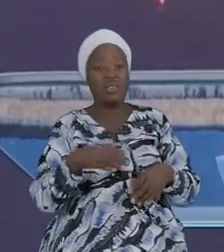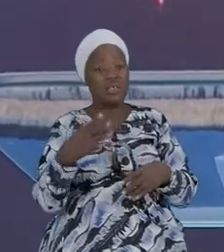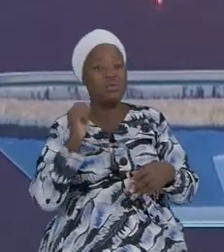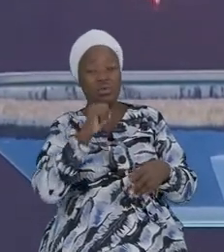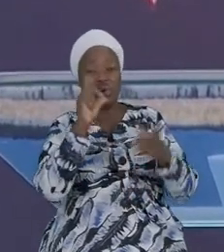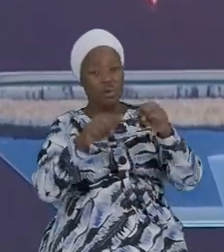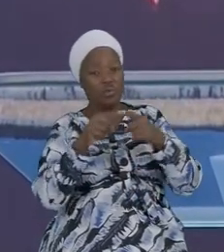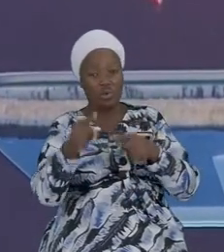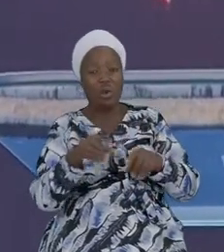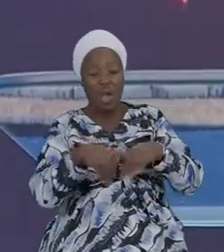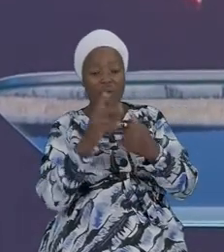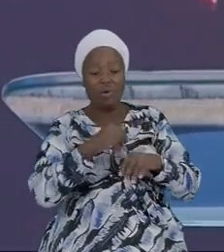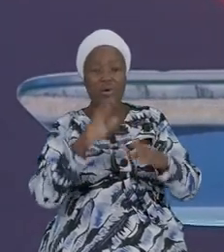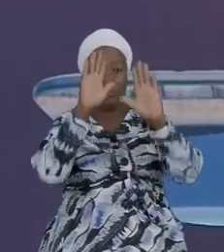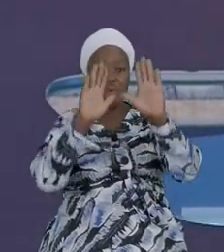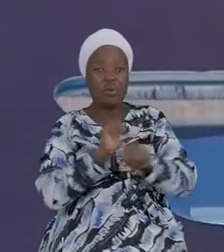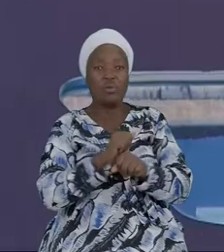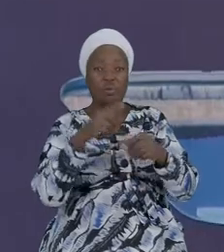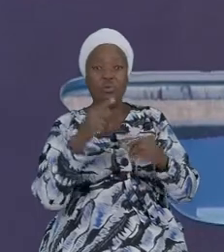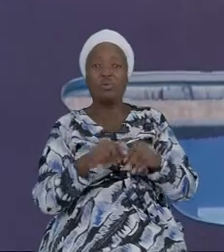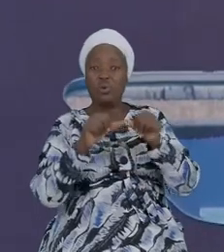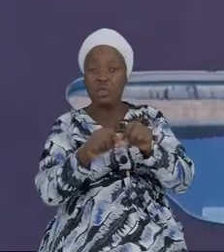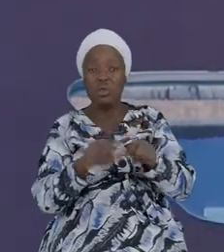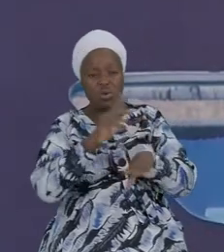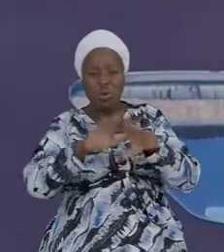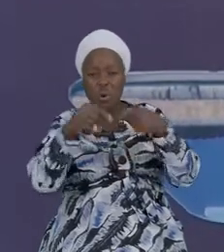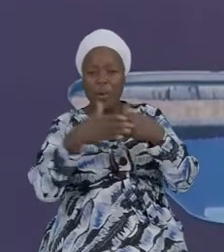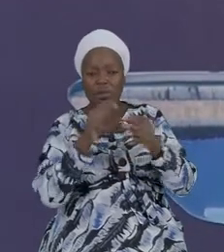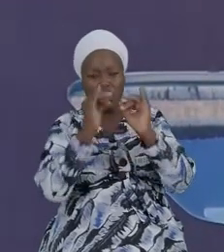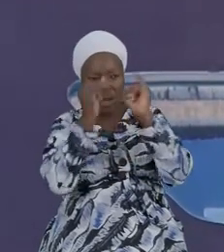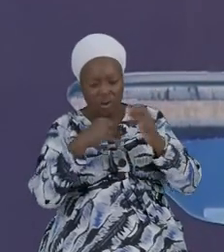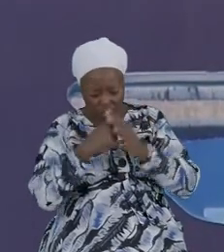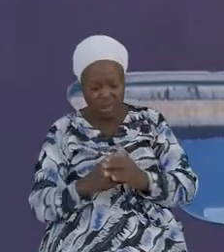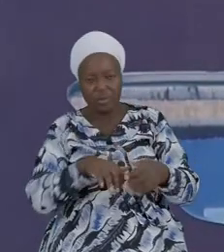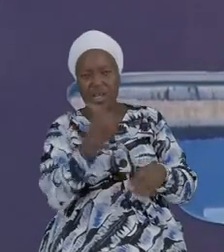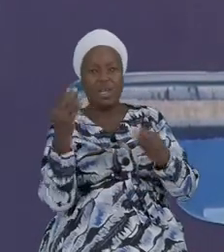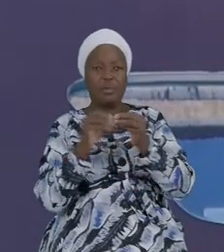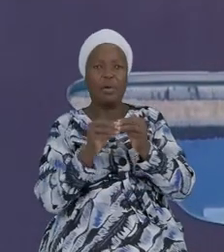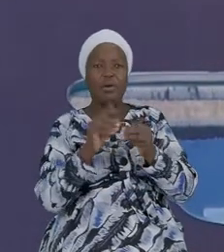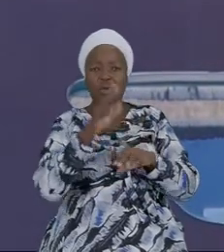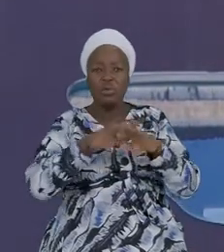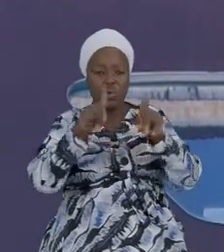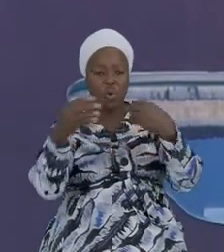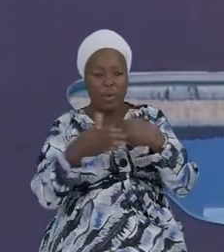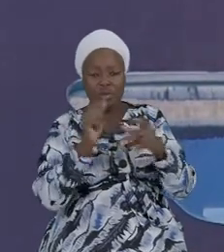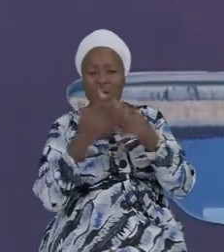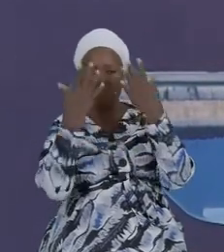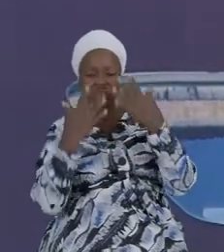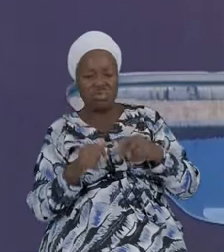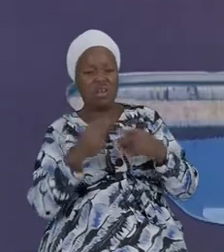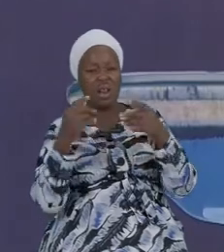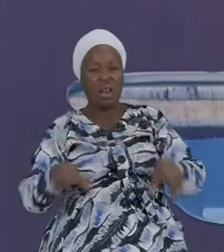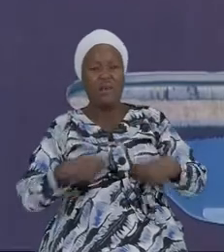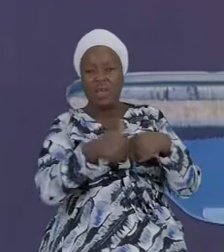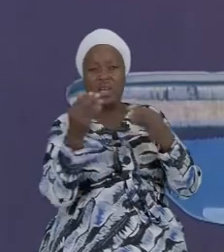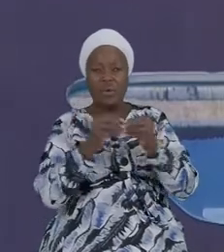your miracle last? You don't go back to idol worship anymore. You don't go back to the miserable life, sinful